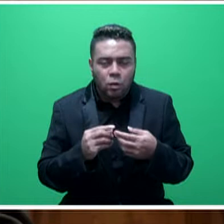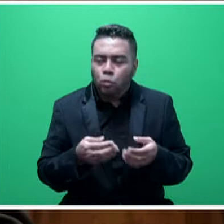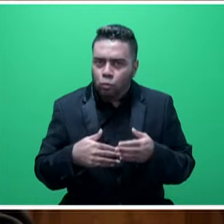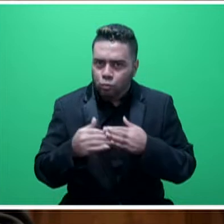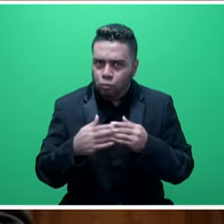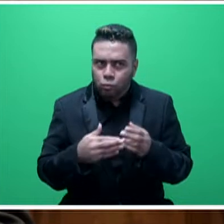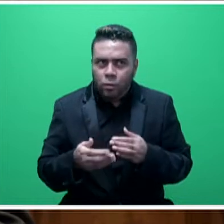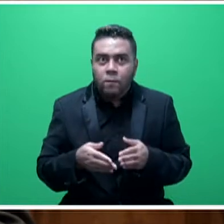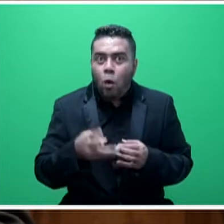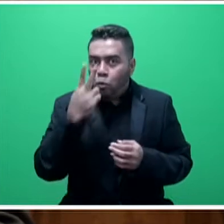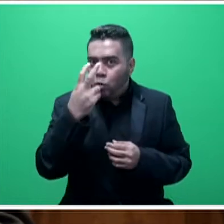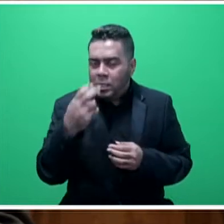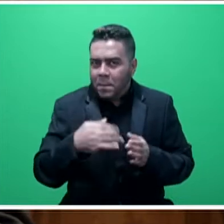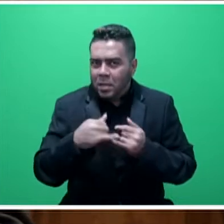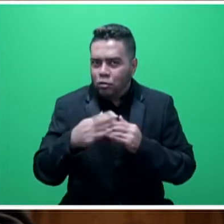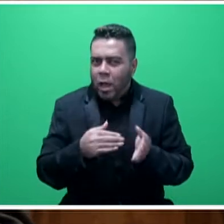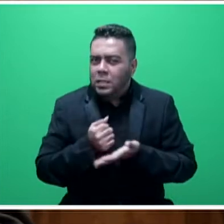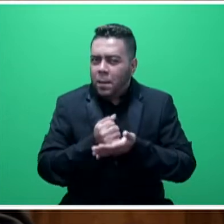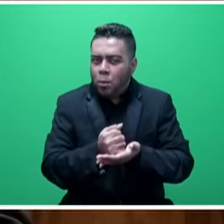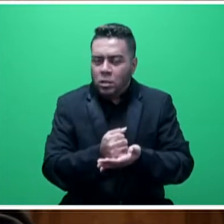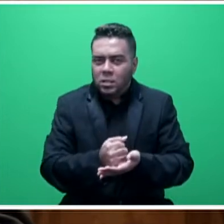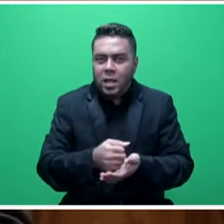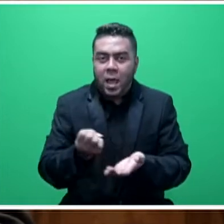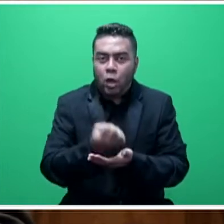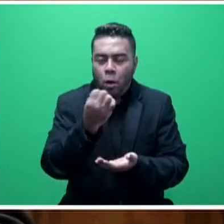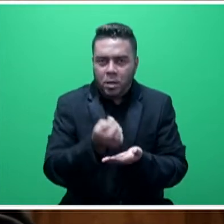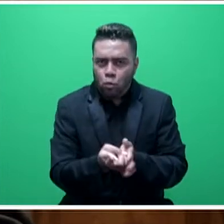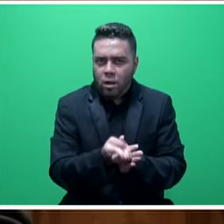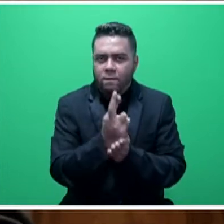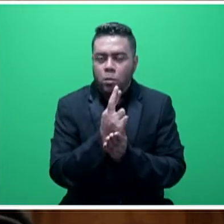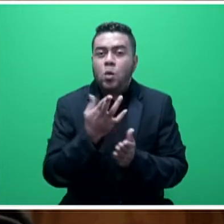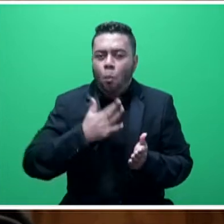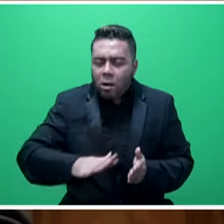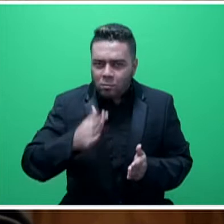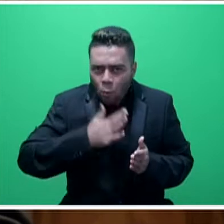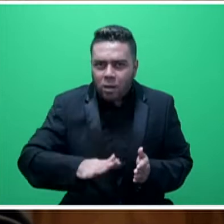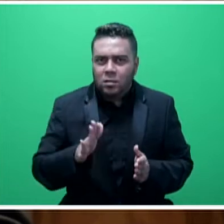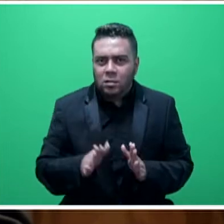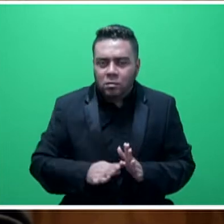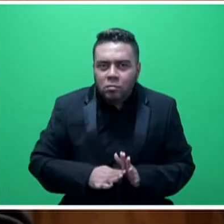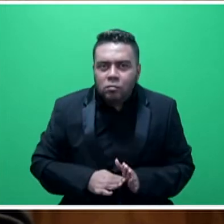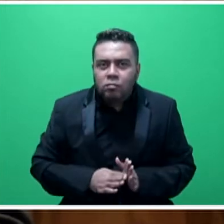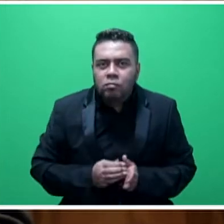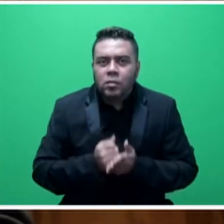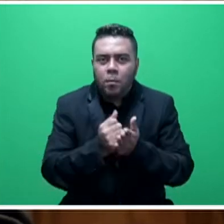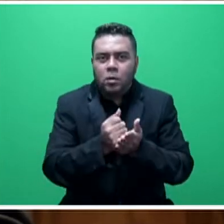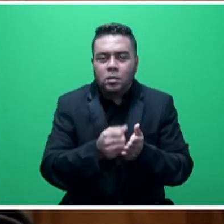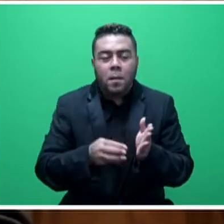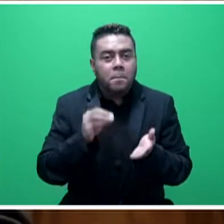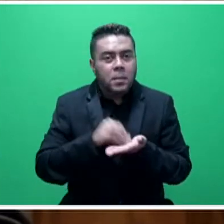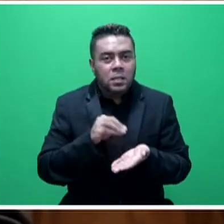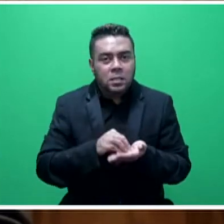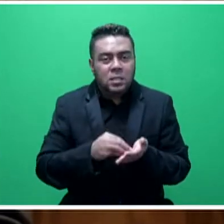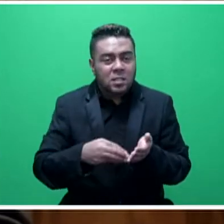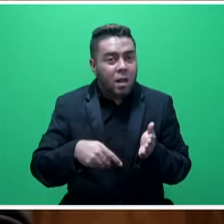the tourism industry and support economic recovery. Mr. Speaker, say we want to provide businesses tax relief. We want to provide businesses